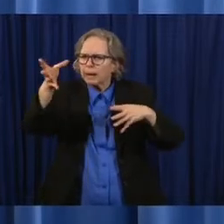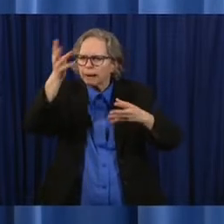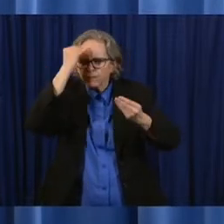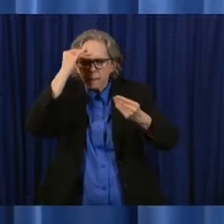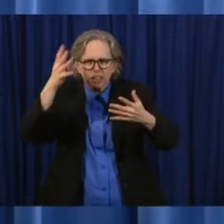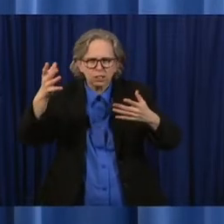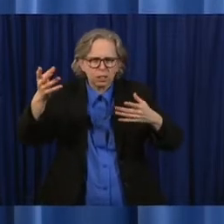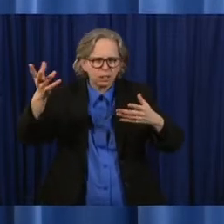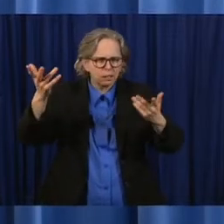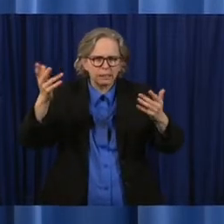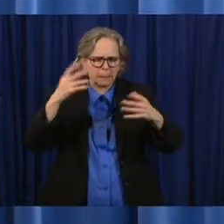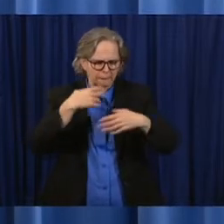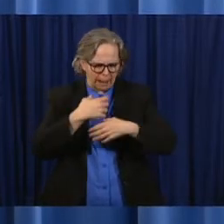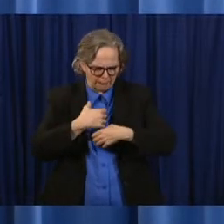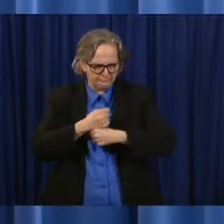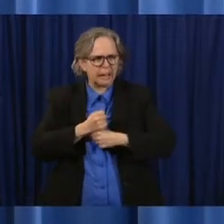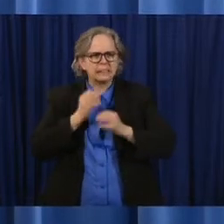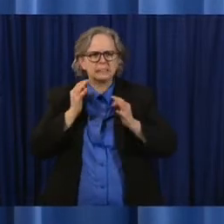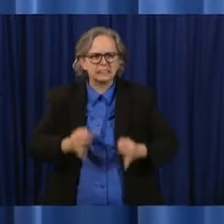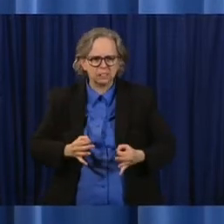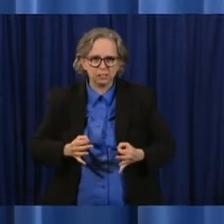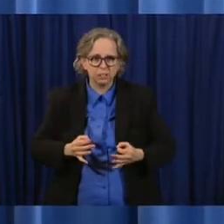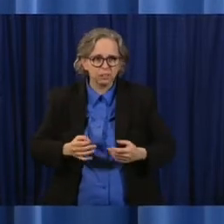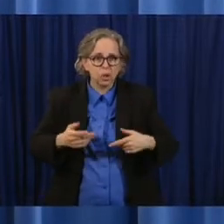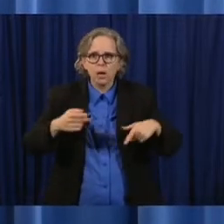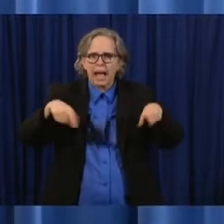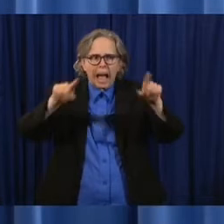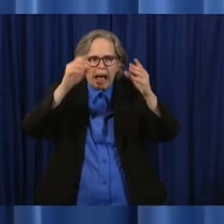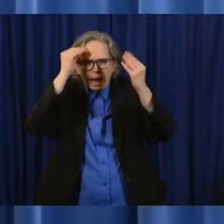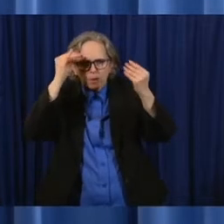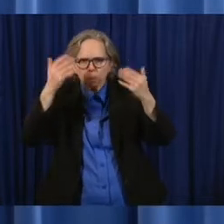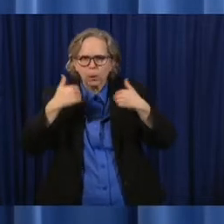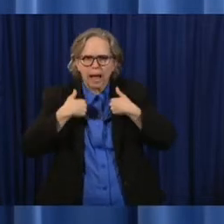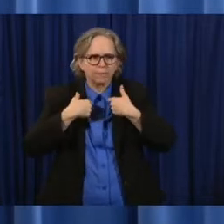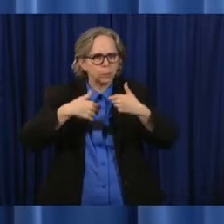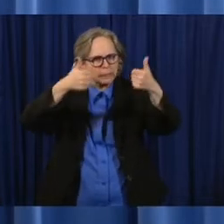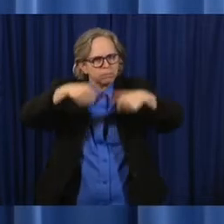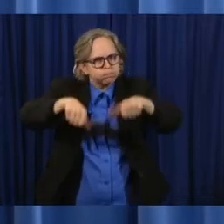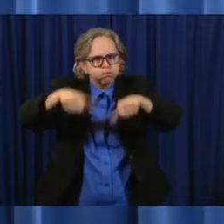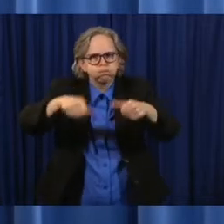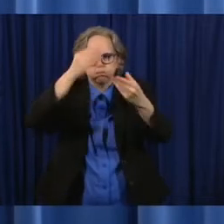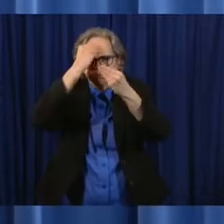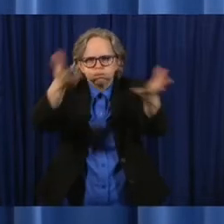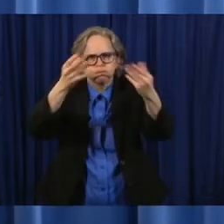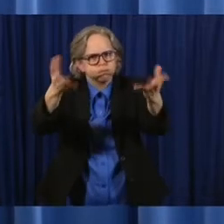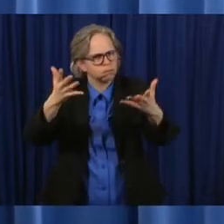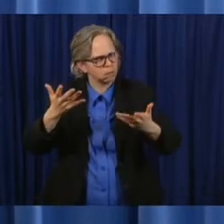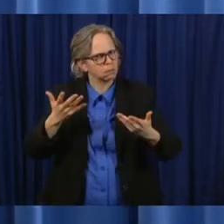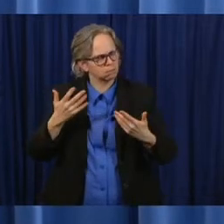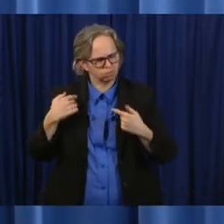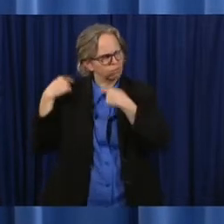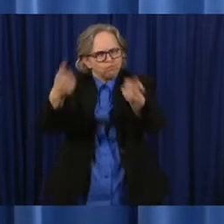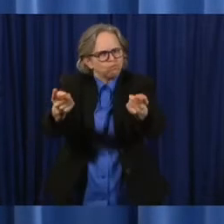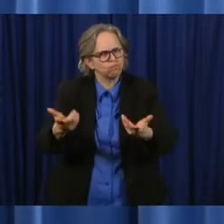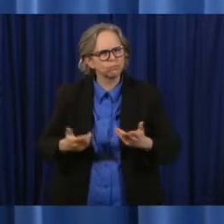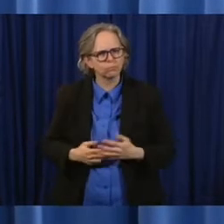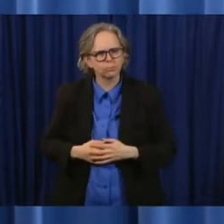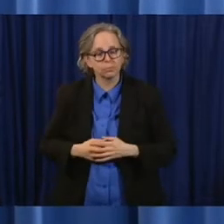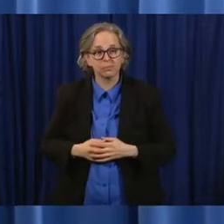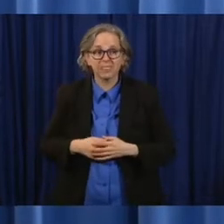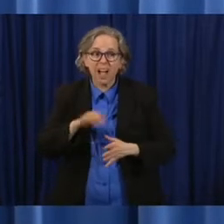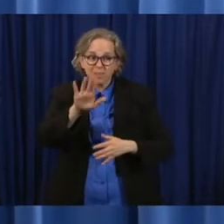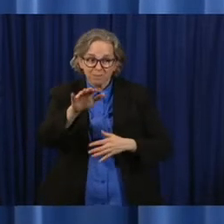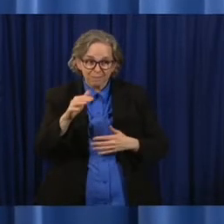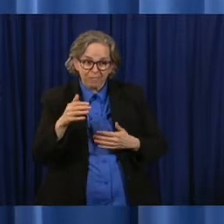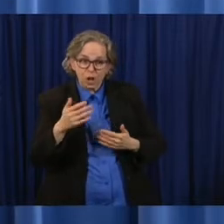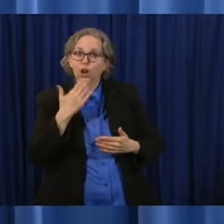of information out that we can. So, let's talk. Good news close here. Another thing